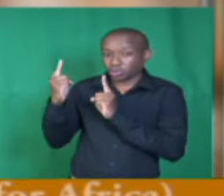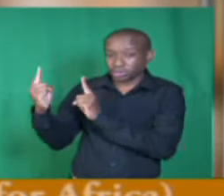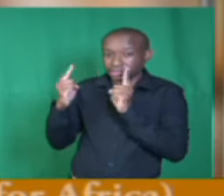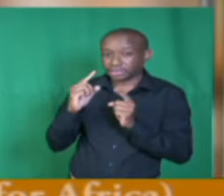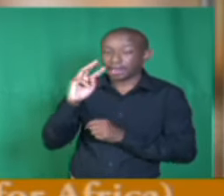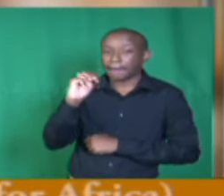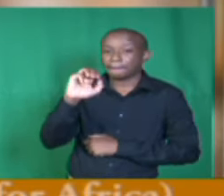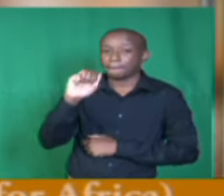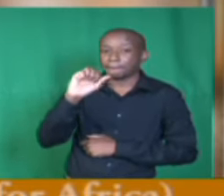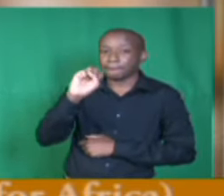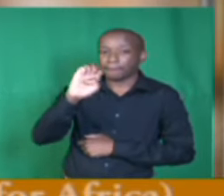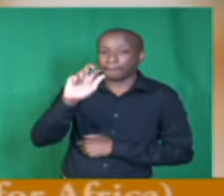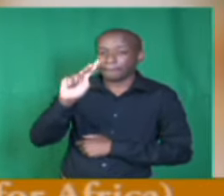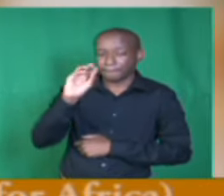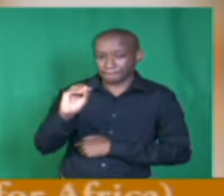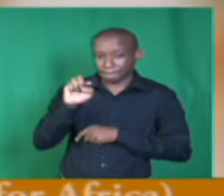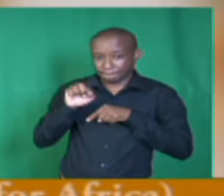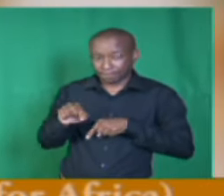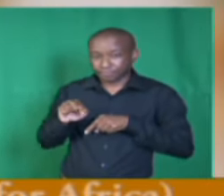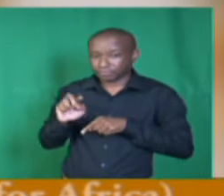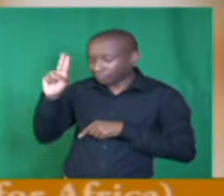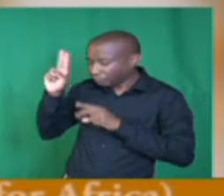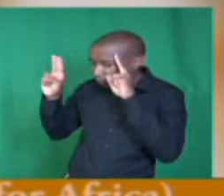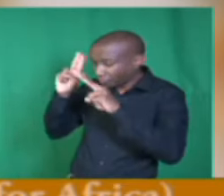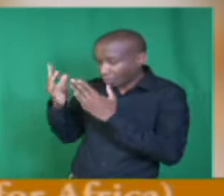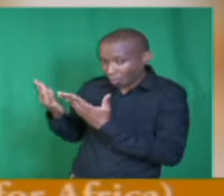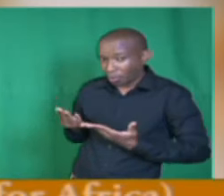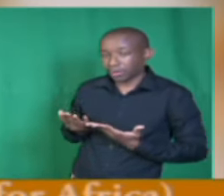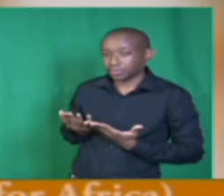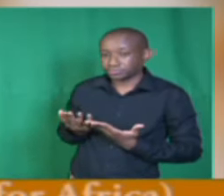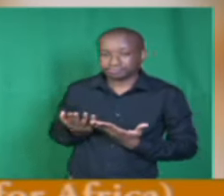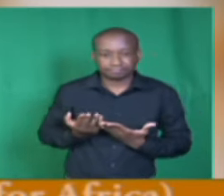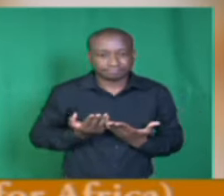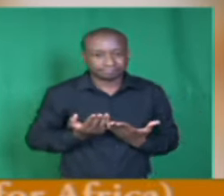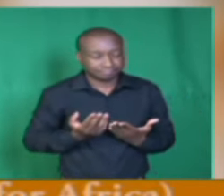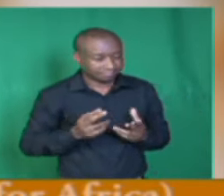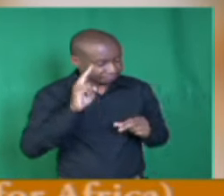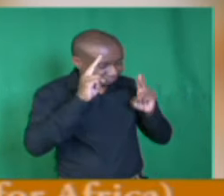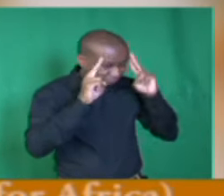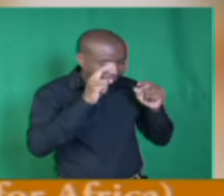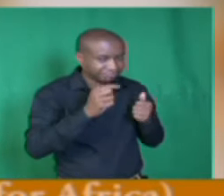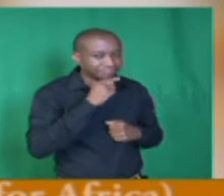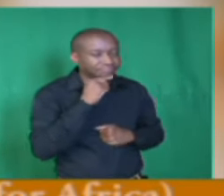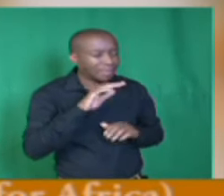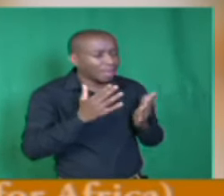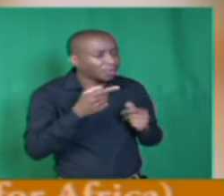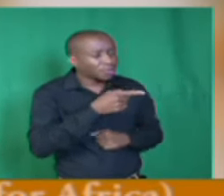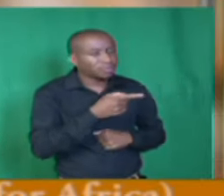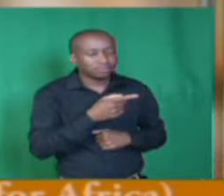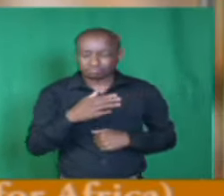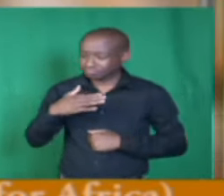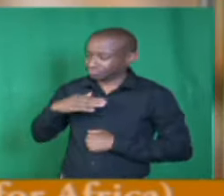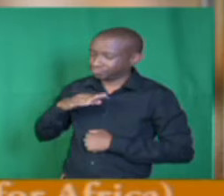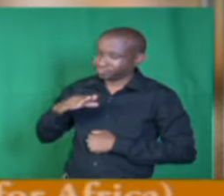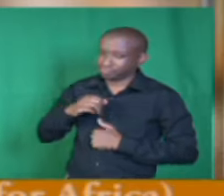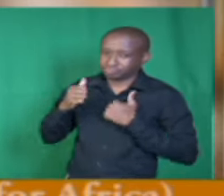Mr. Sibusiso Masego. Good afternoon and welcome to the show, sir. Good afternoon, Renato. How are you? I'm all